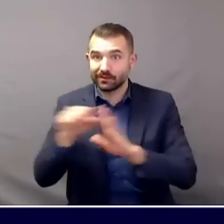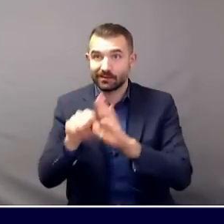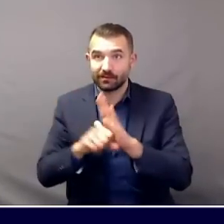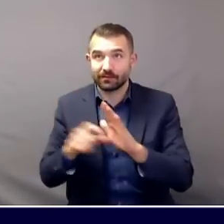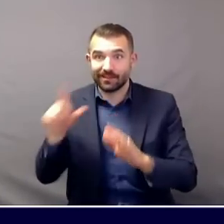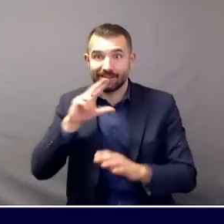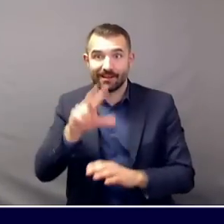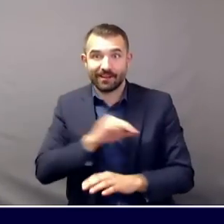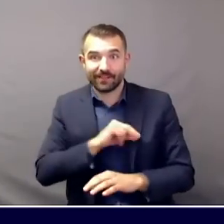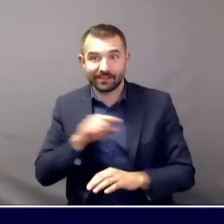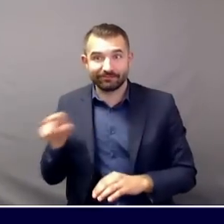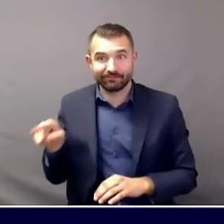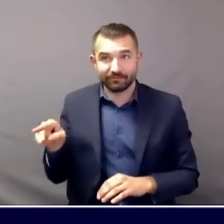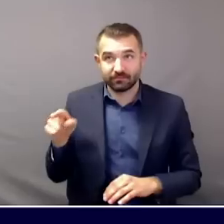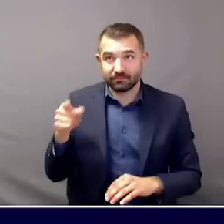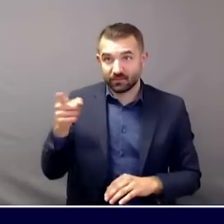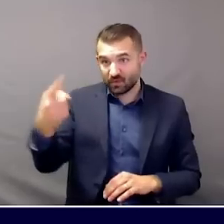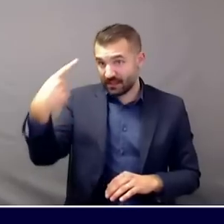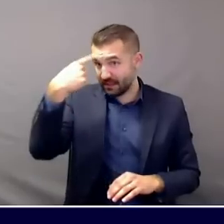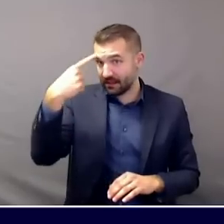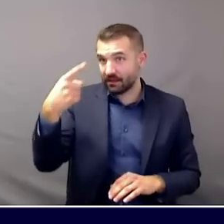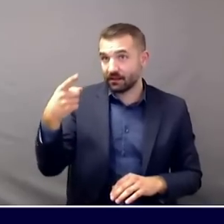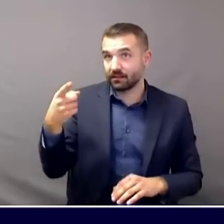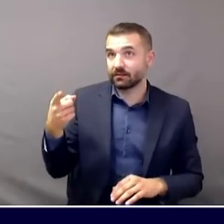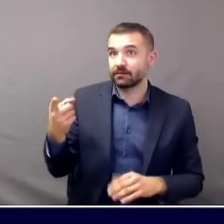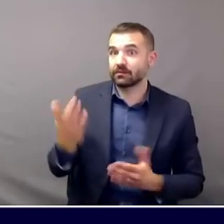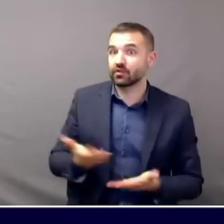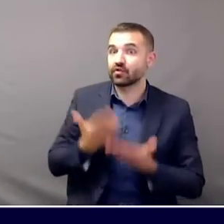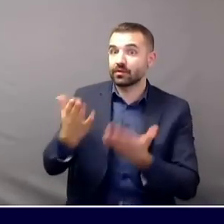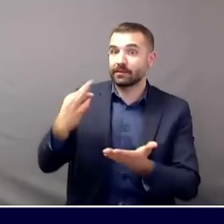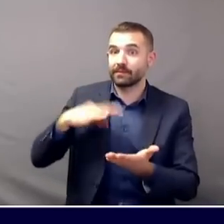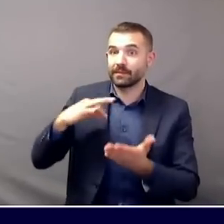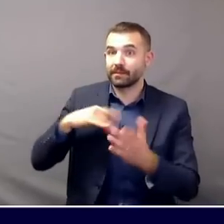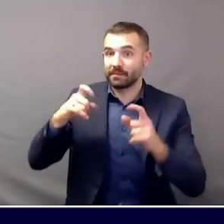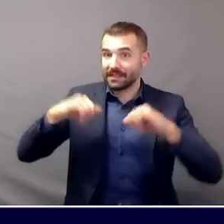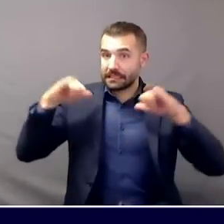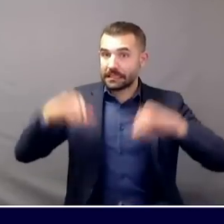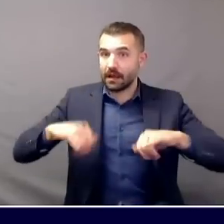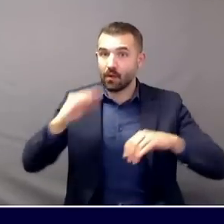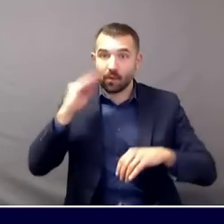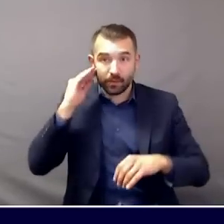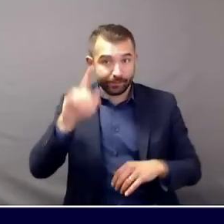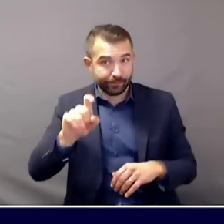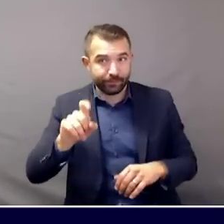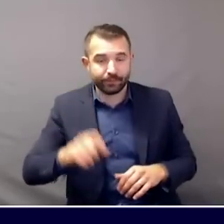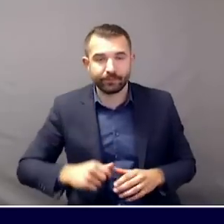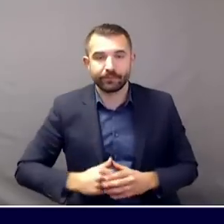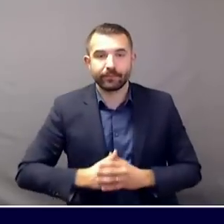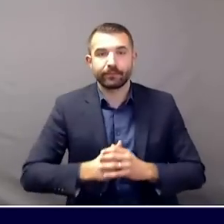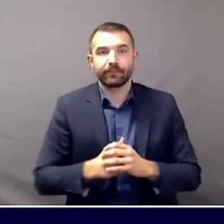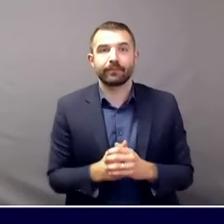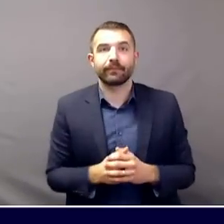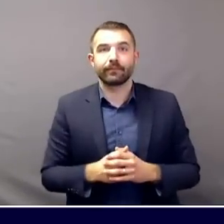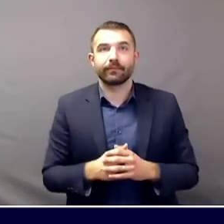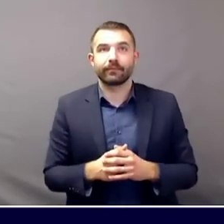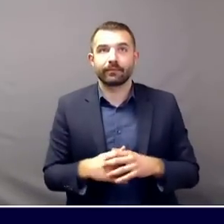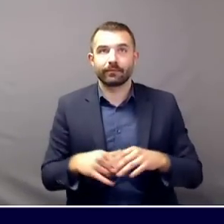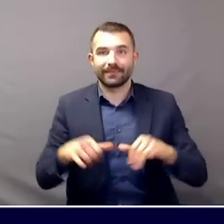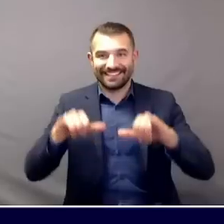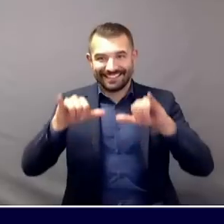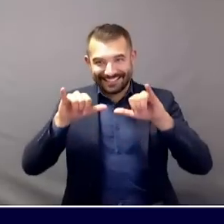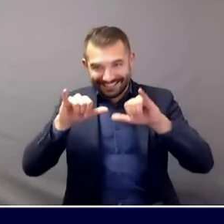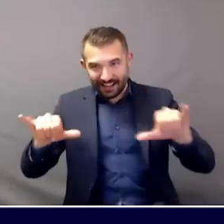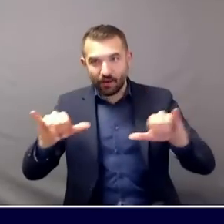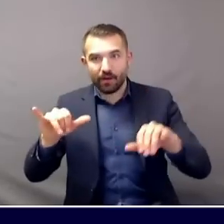for Thanksgiving. So are you advising them not to do that? We're giving the same advice. We have our travel advisory